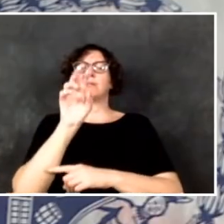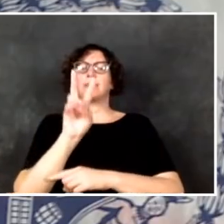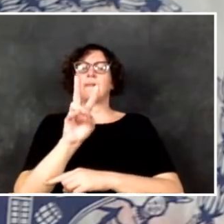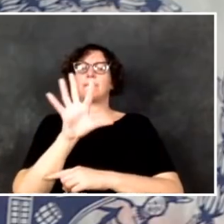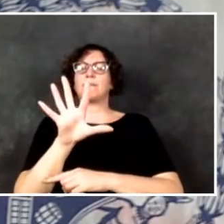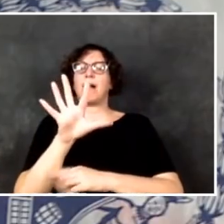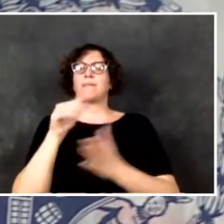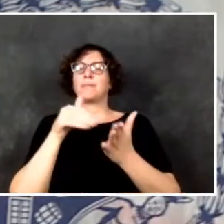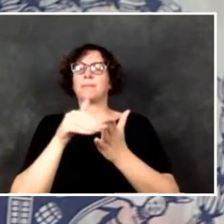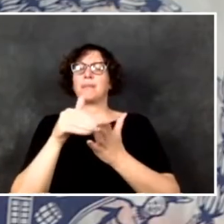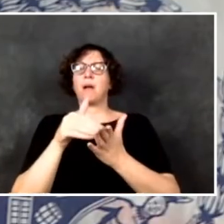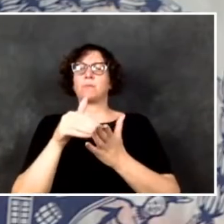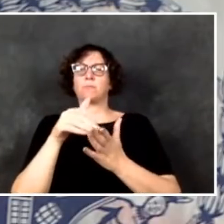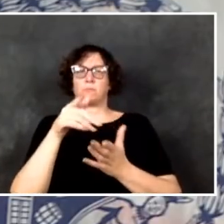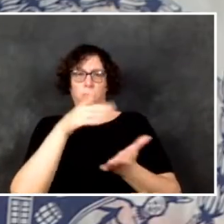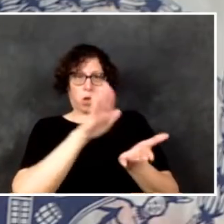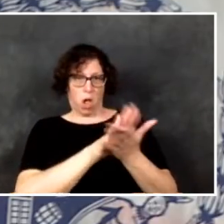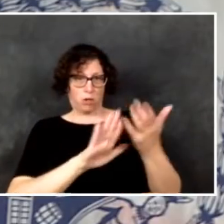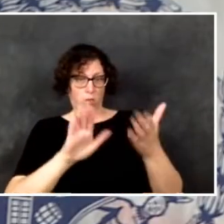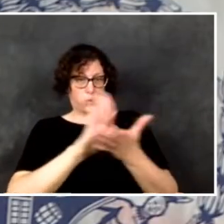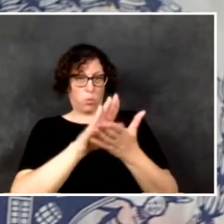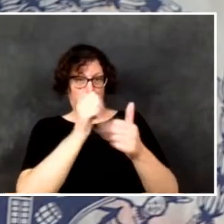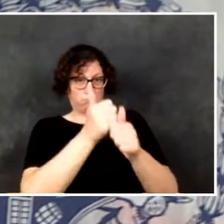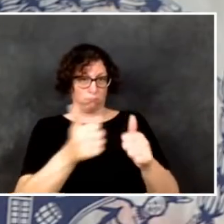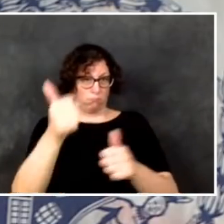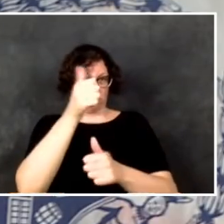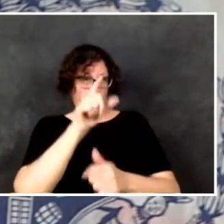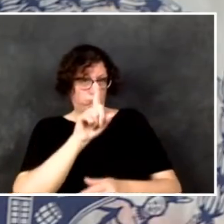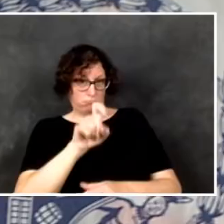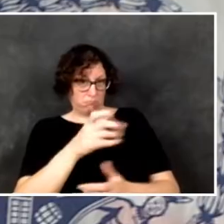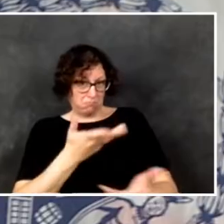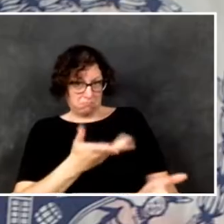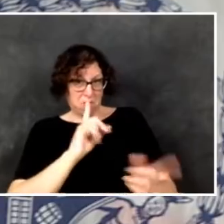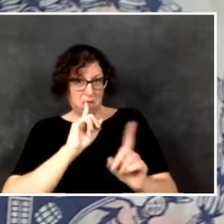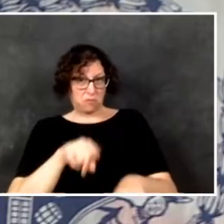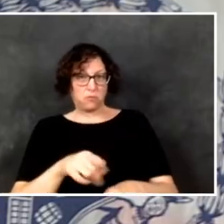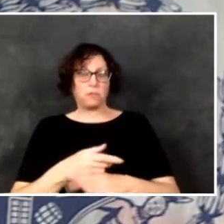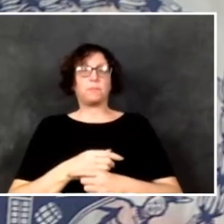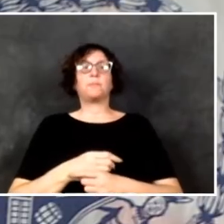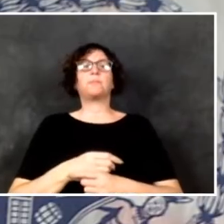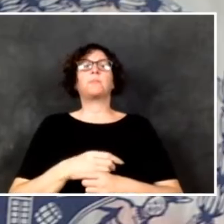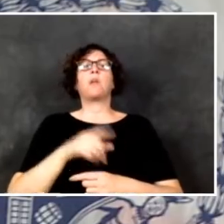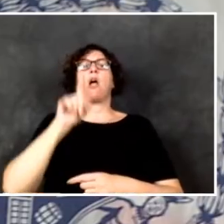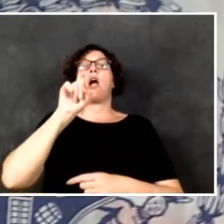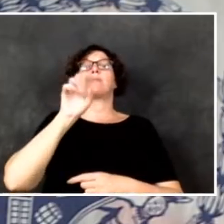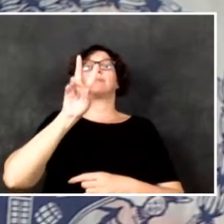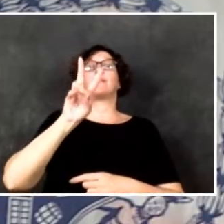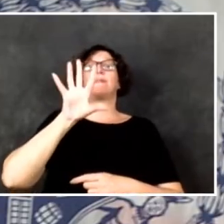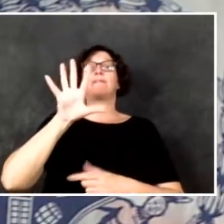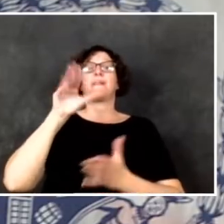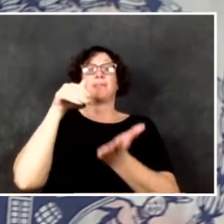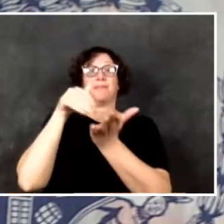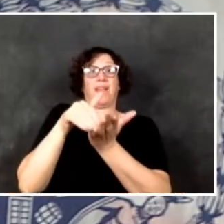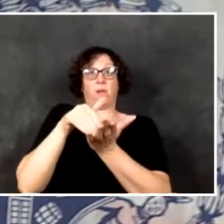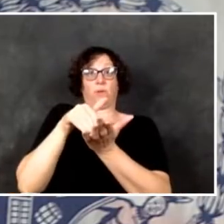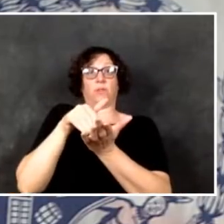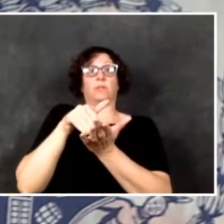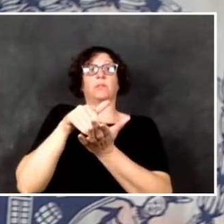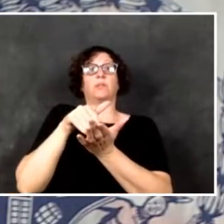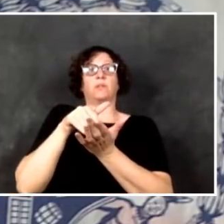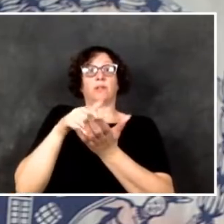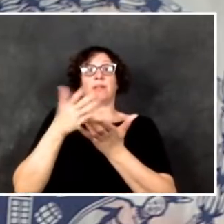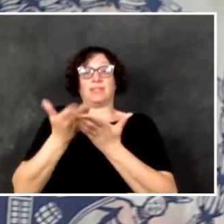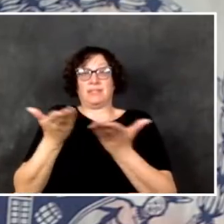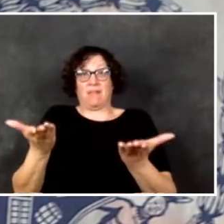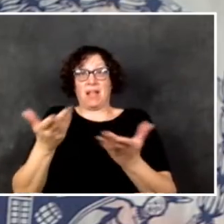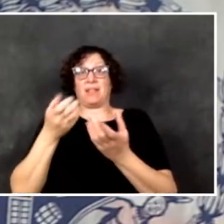up? Yes, sir, Mr. Mayor. So the 175,000 devices are devices, it's a little over 175,000. These are